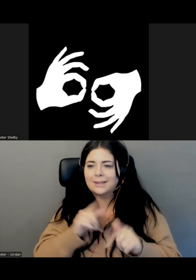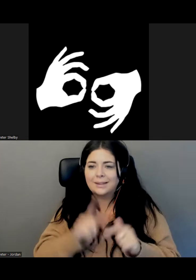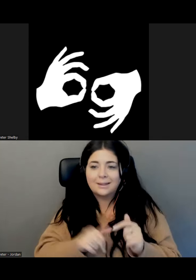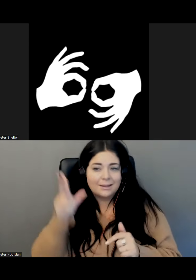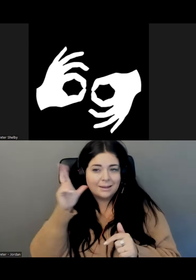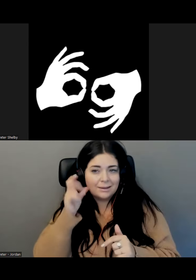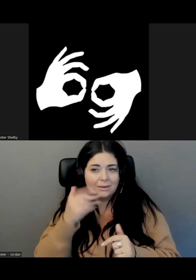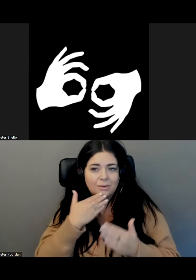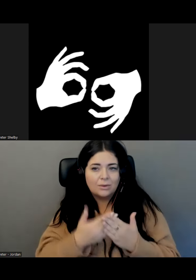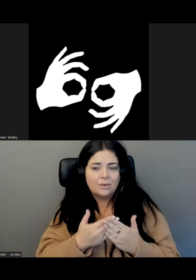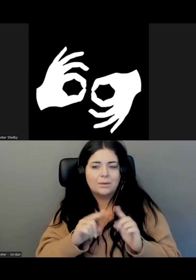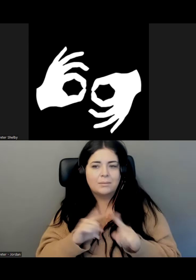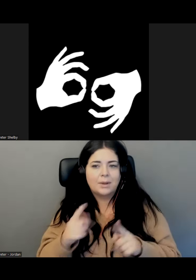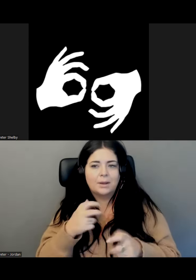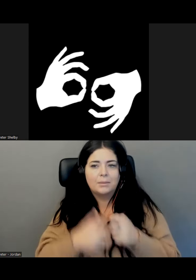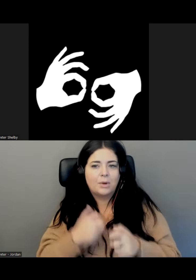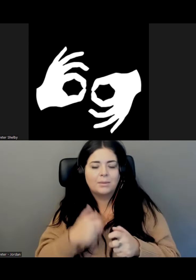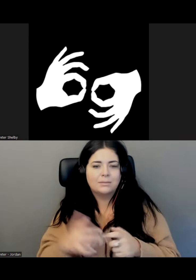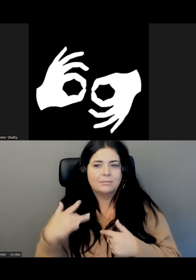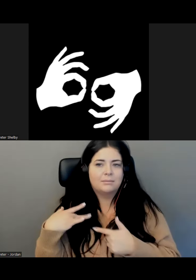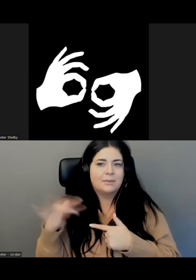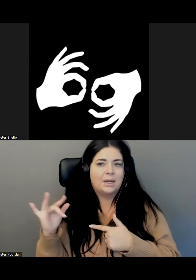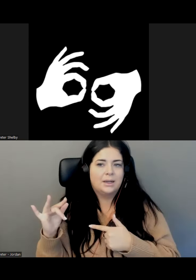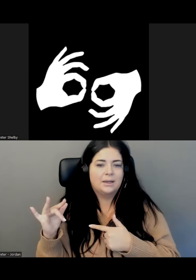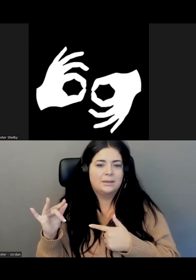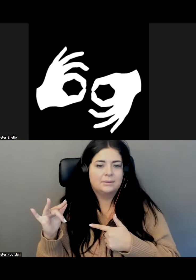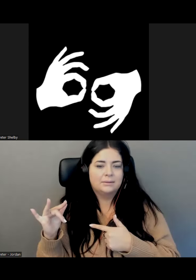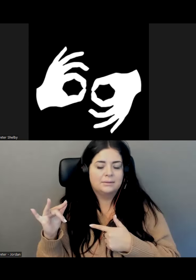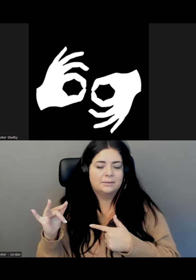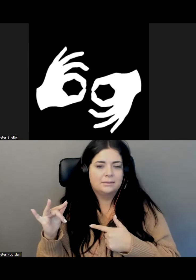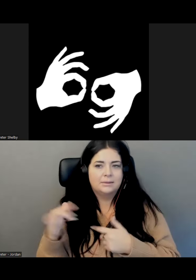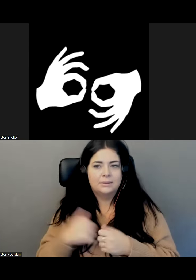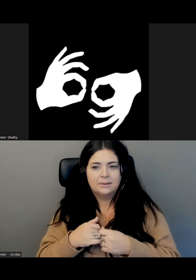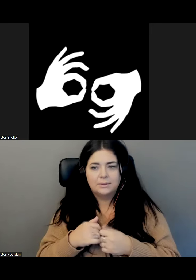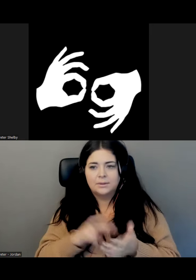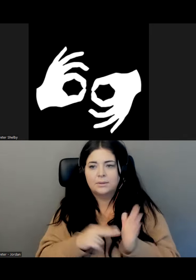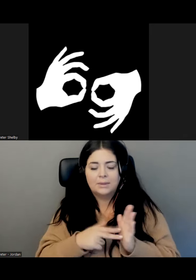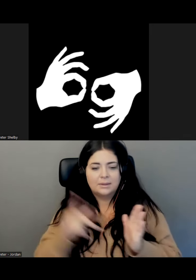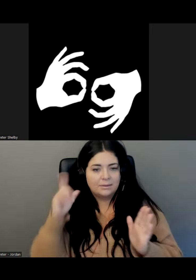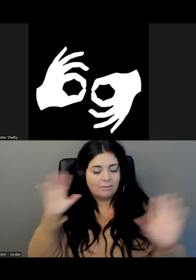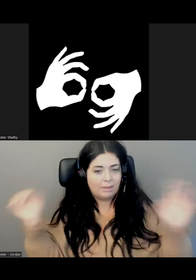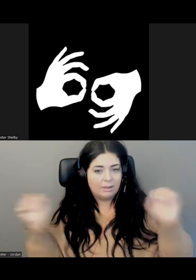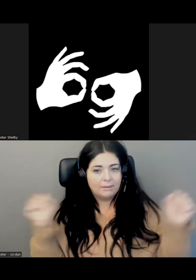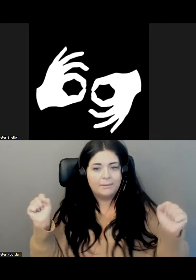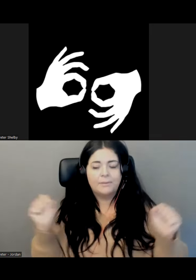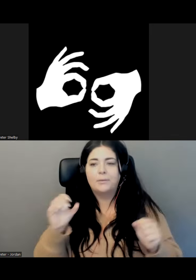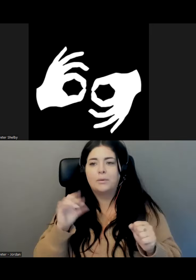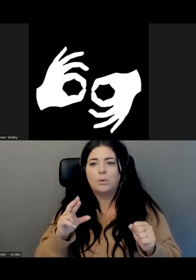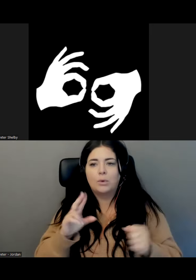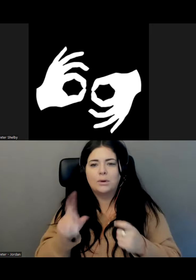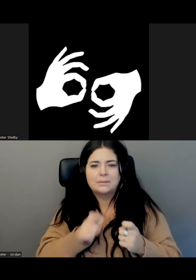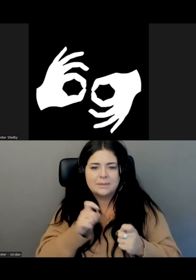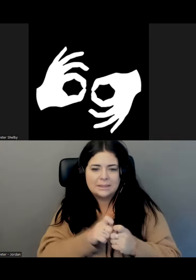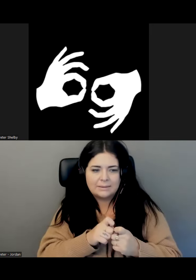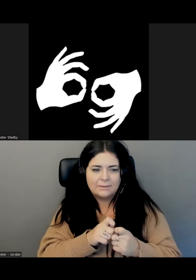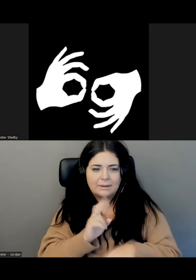the problem may be that they're too sensitive to sounds, whether that be louder sounds, certain pitches